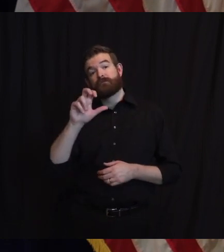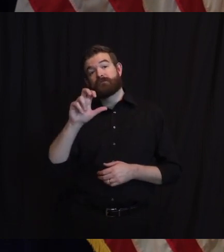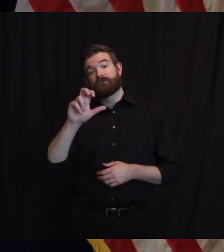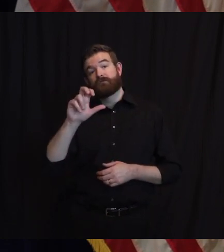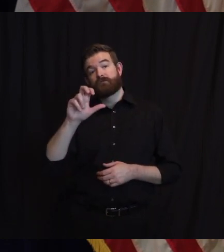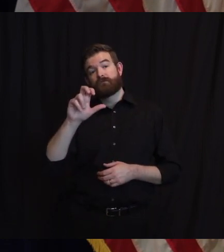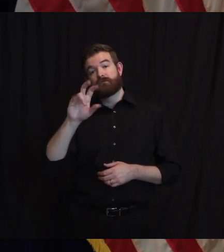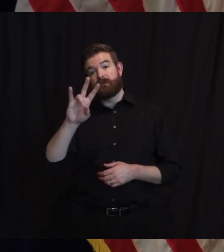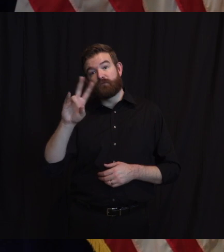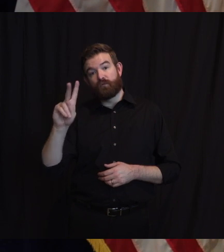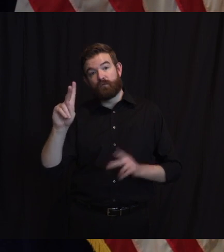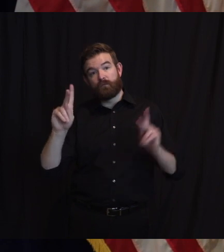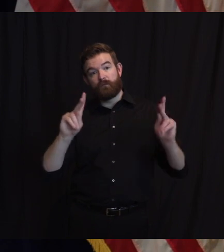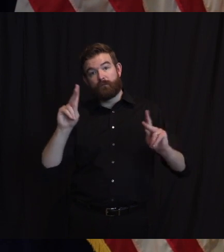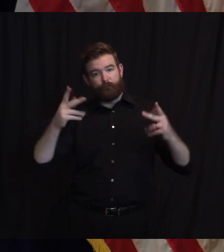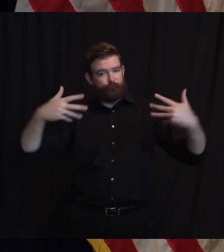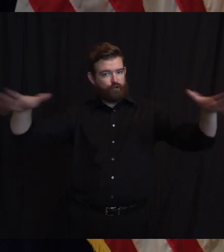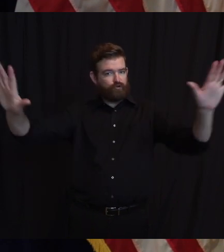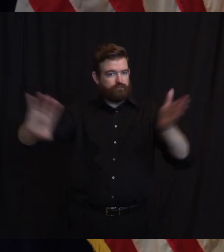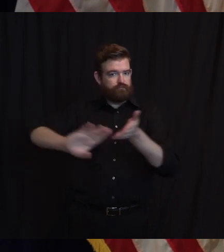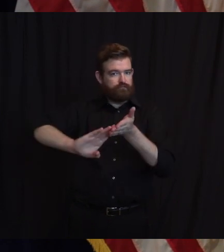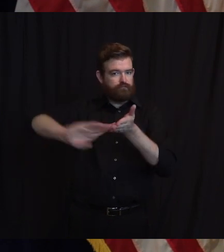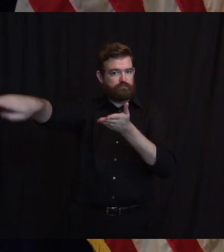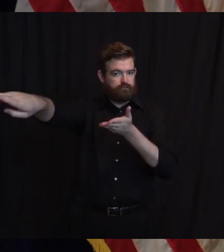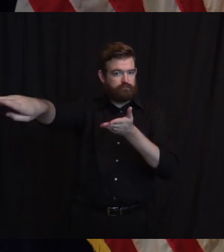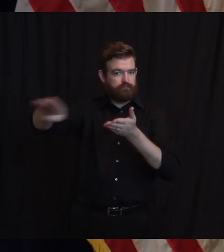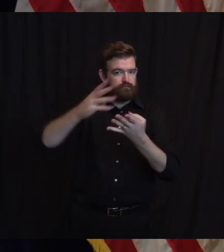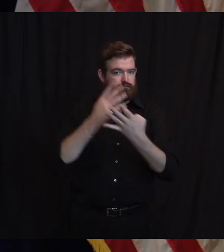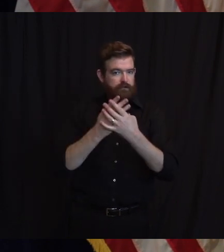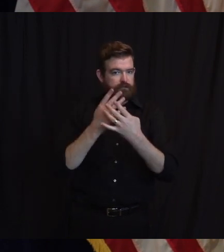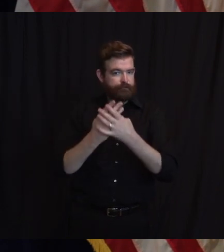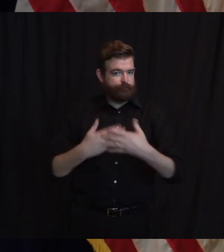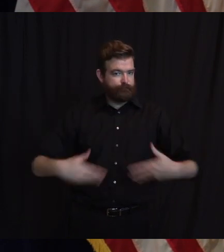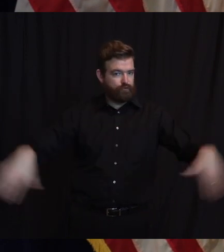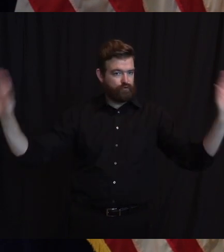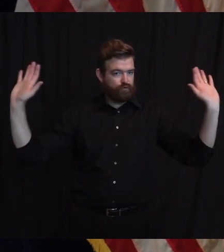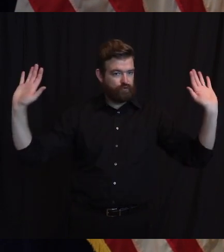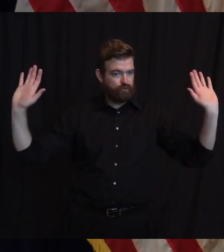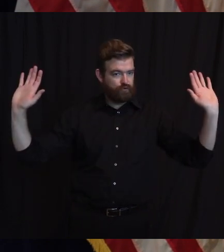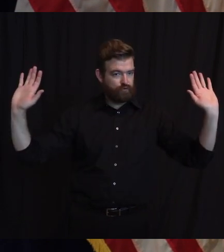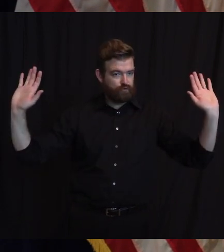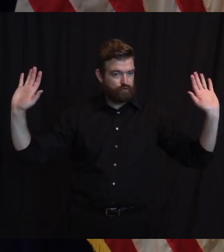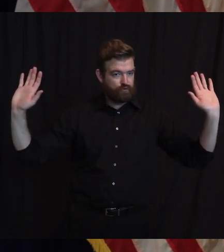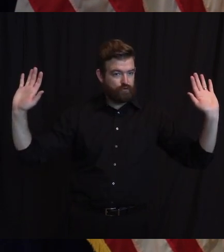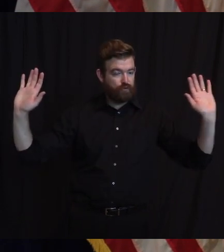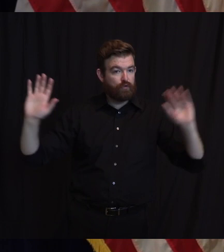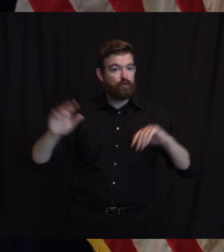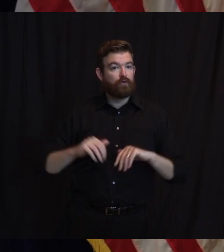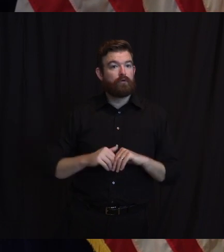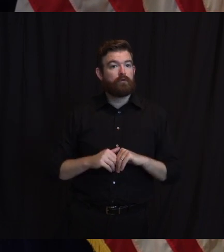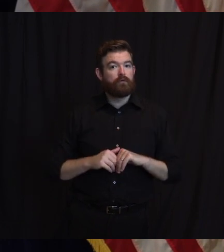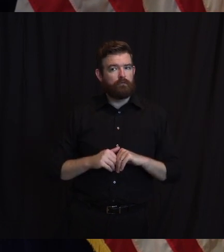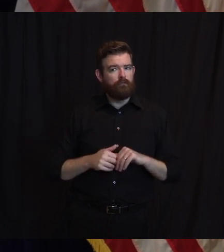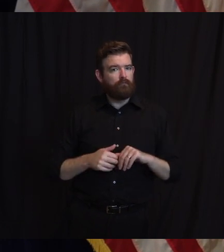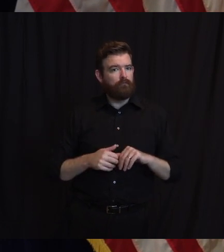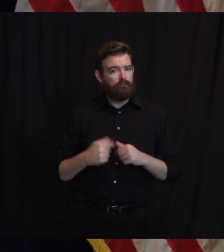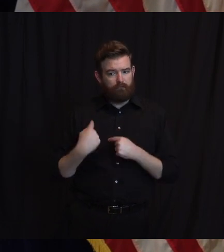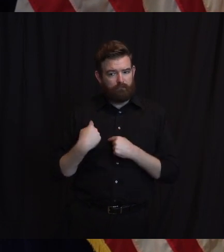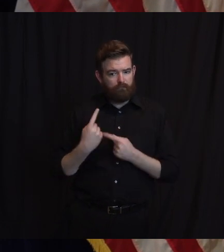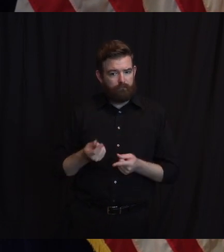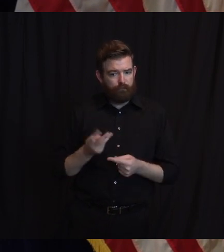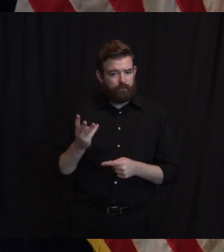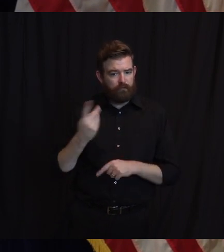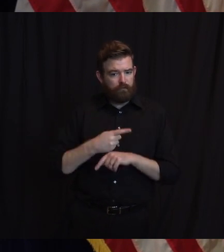and the remainder were being processed. And I know that they've made progress even over the last couple of days, so we can get you that information, but it's not less than